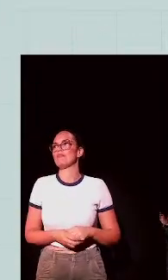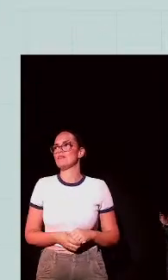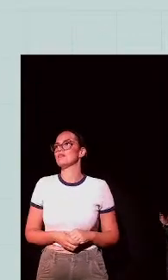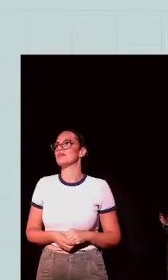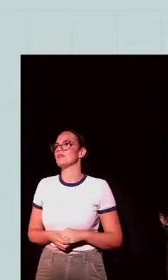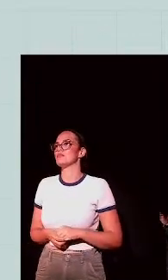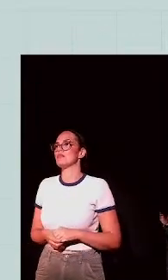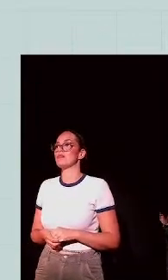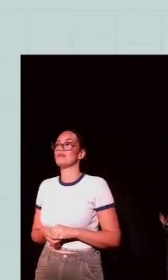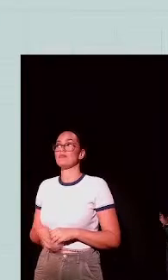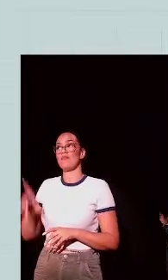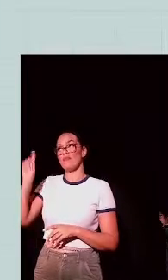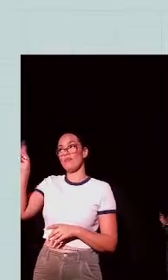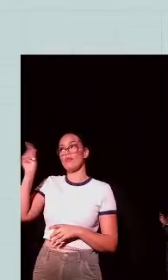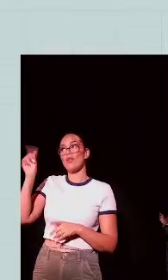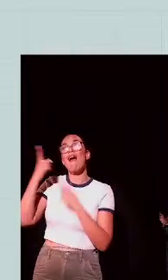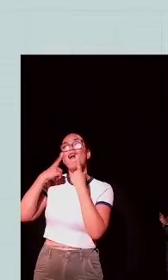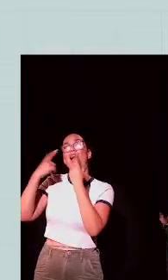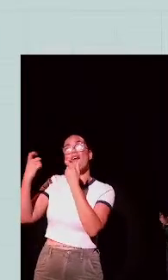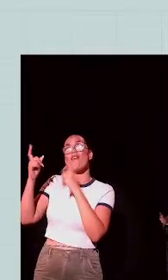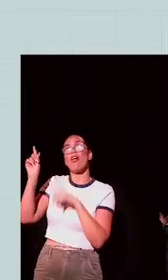You should be careful.